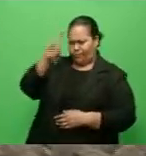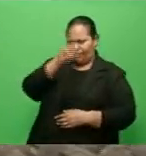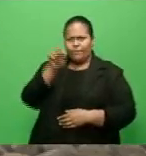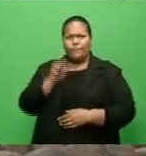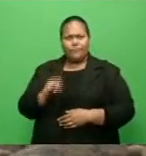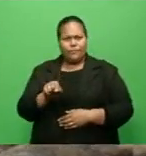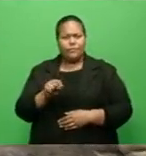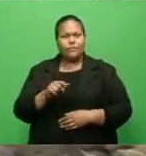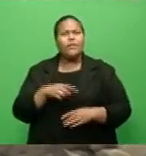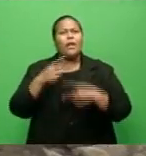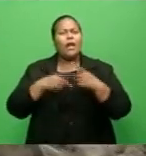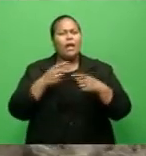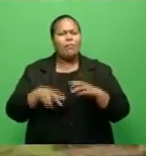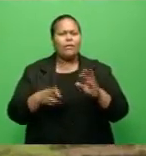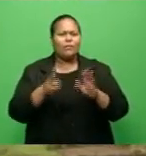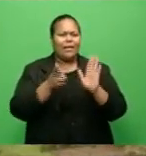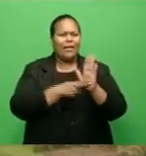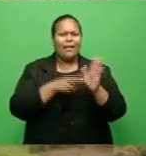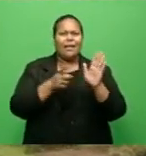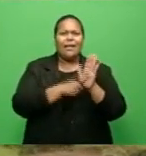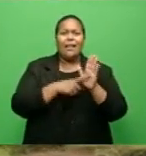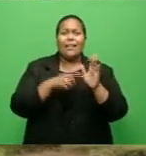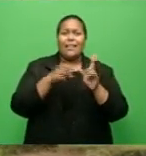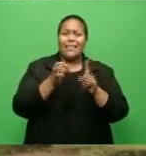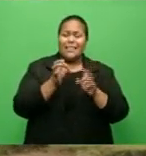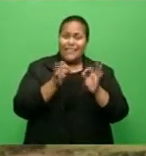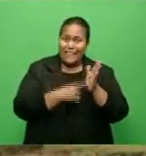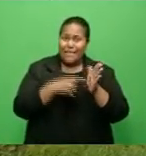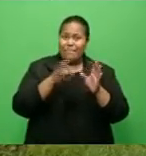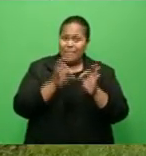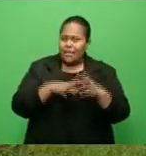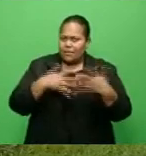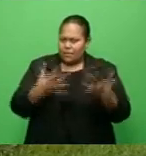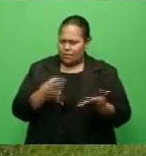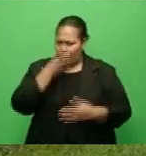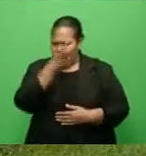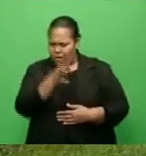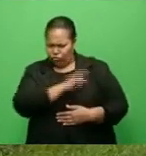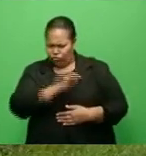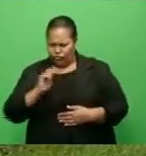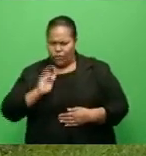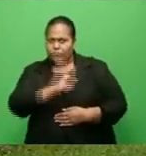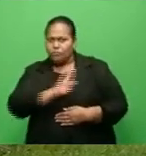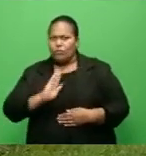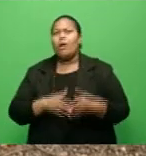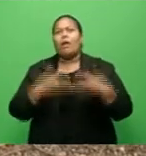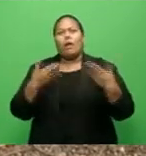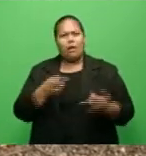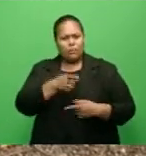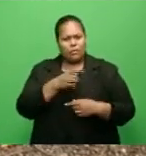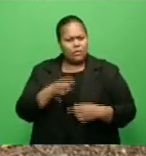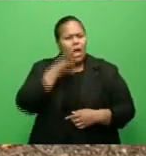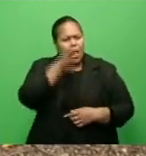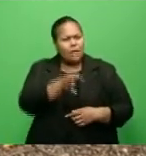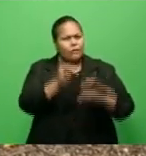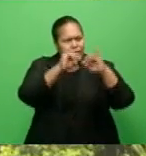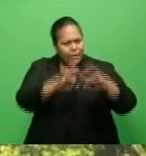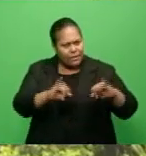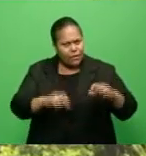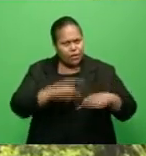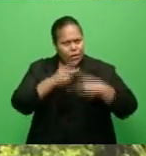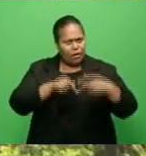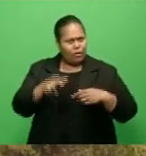Land Trust Board and the Itoke Land Trust Board to the government, and also called for an investigation to be done regarding the